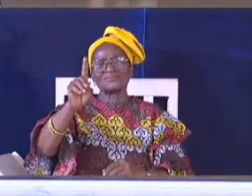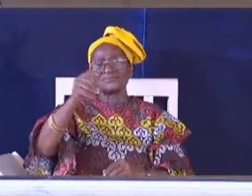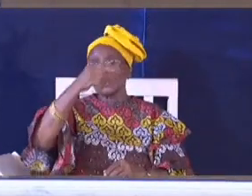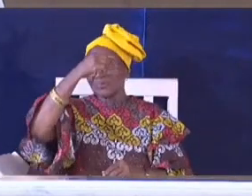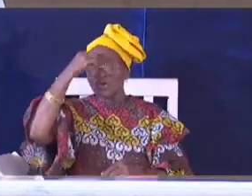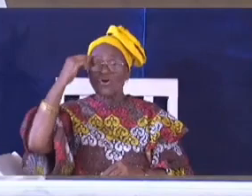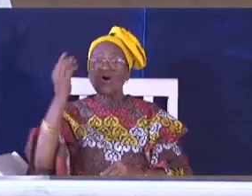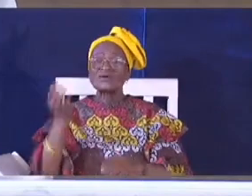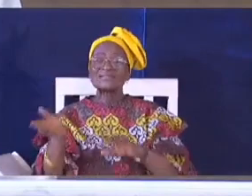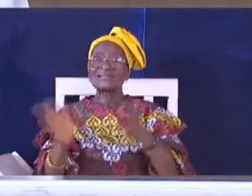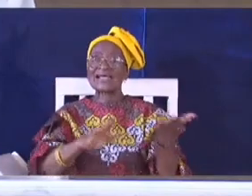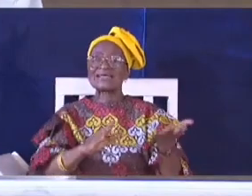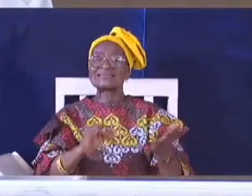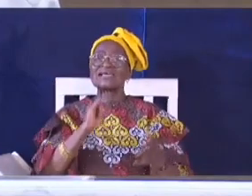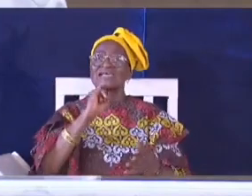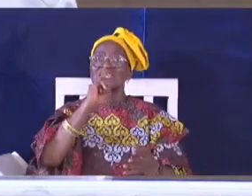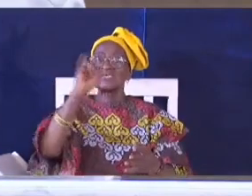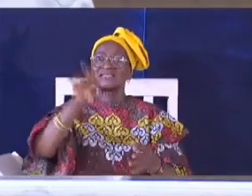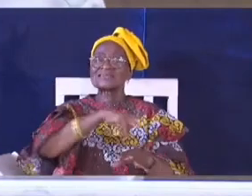Because death is natural.